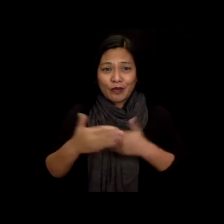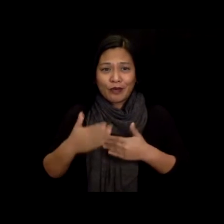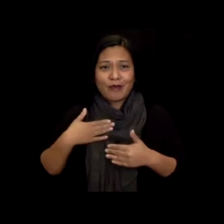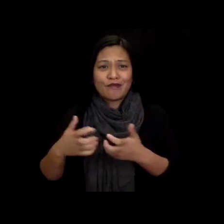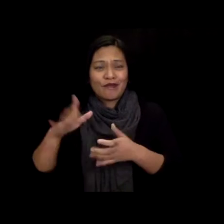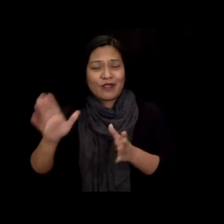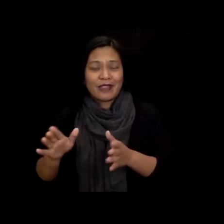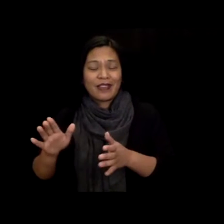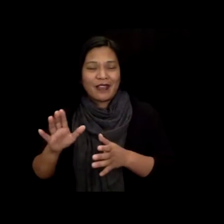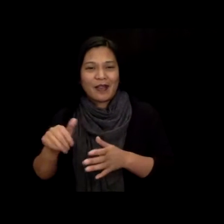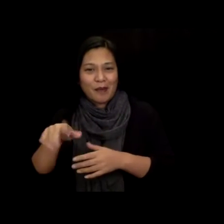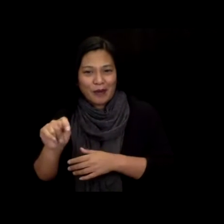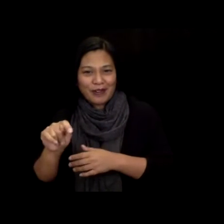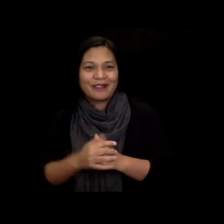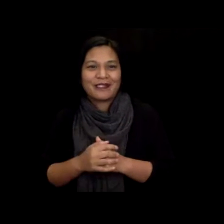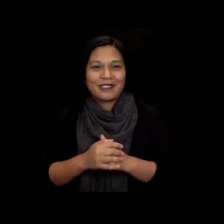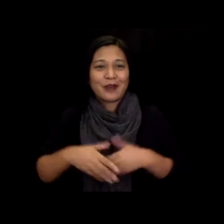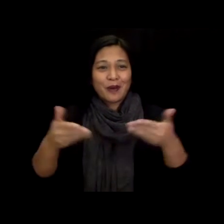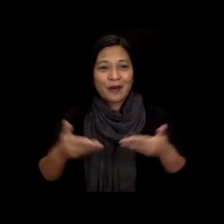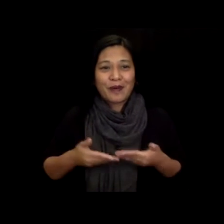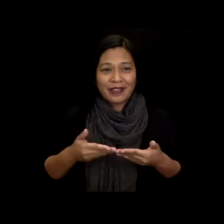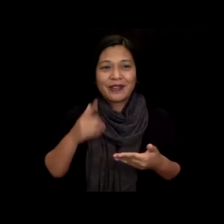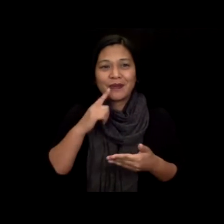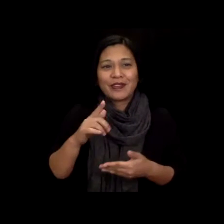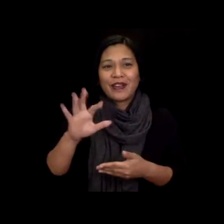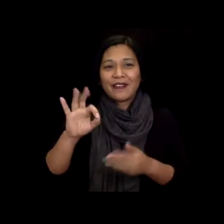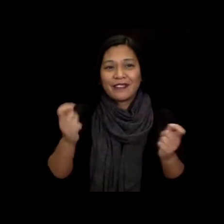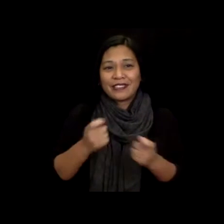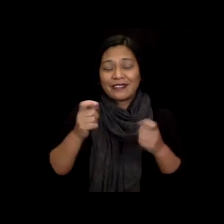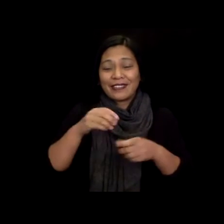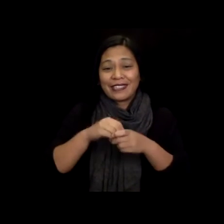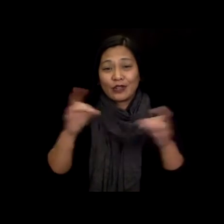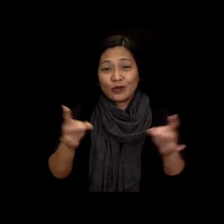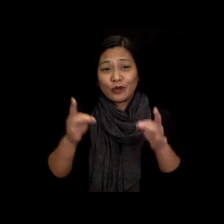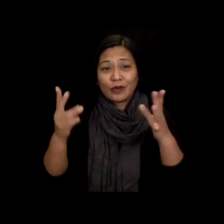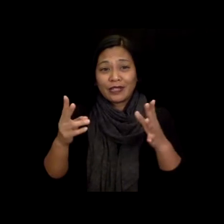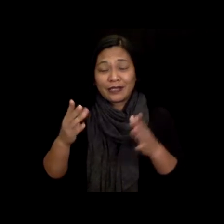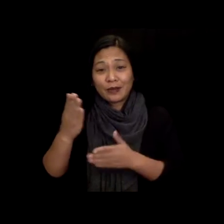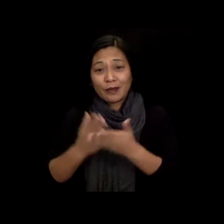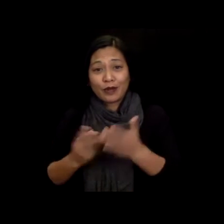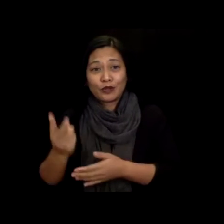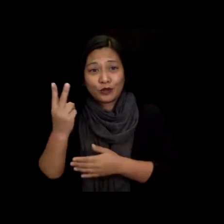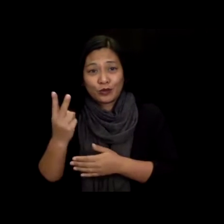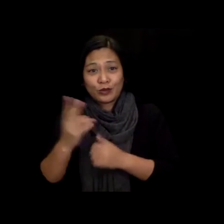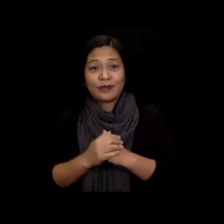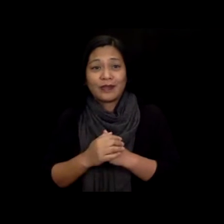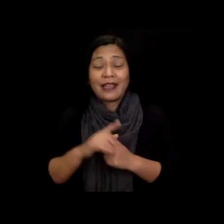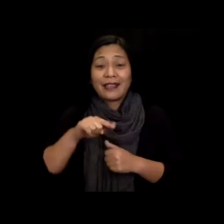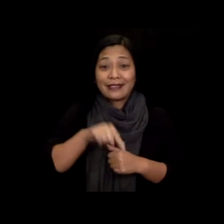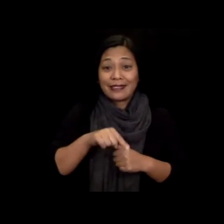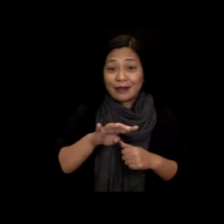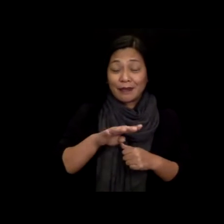in Crisis 2, a second edition from a panel happening last year. This is the fourth panel in our Real